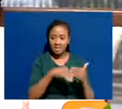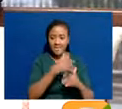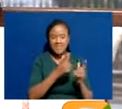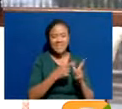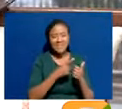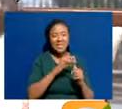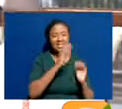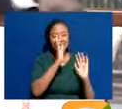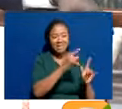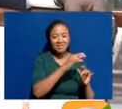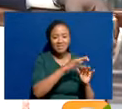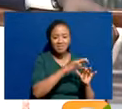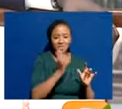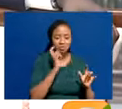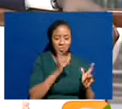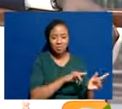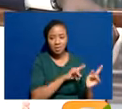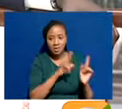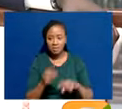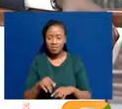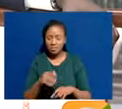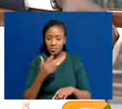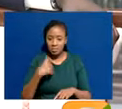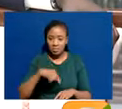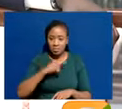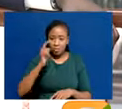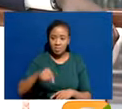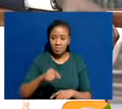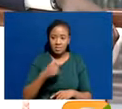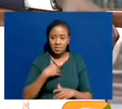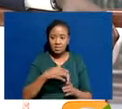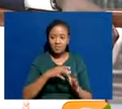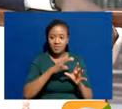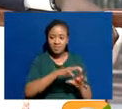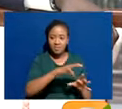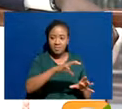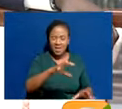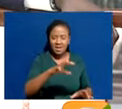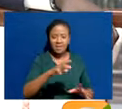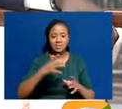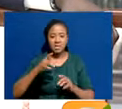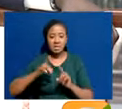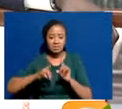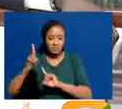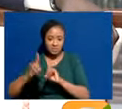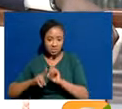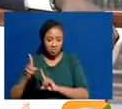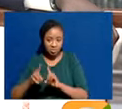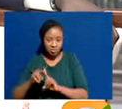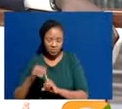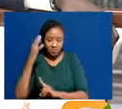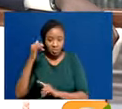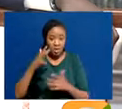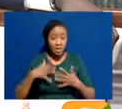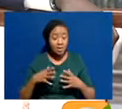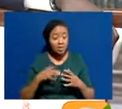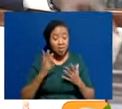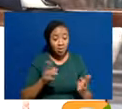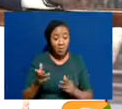streets. Because you must do markets. There's a congress between markets and transport. Because they will go to where the people